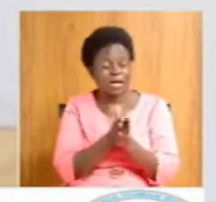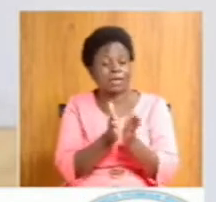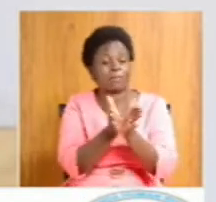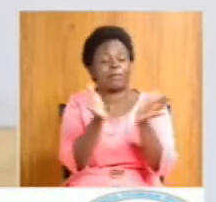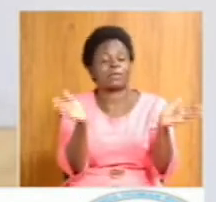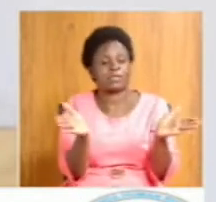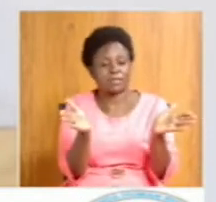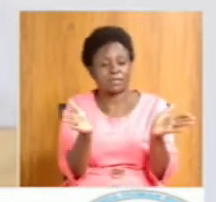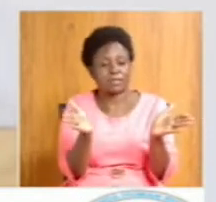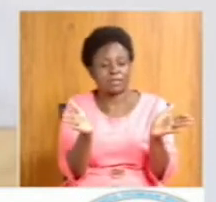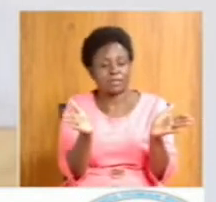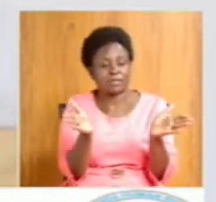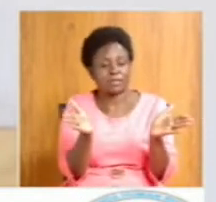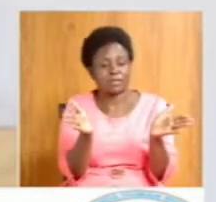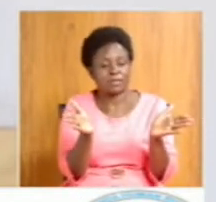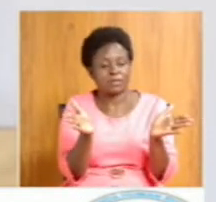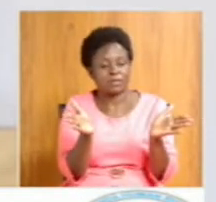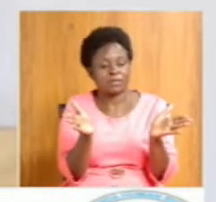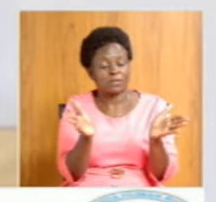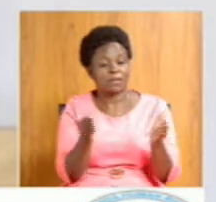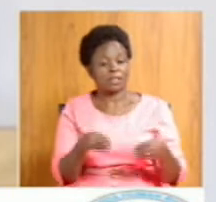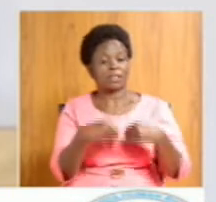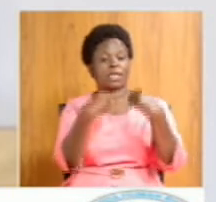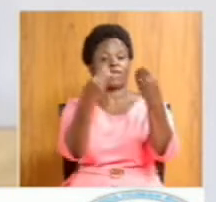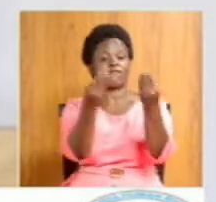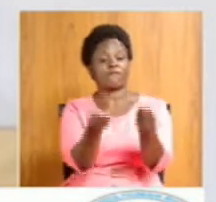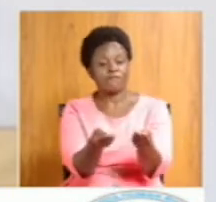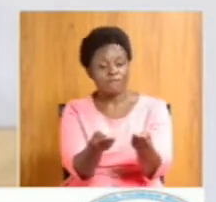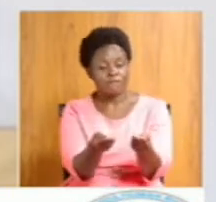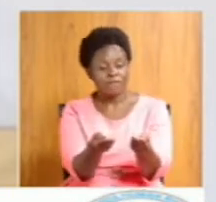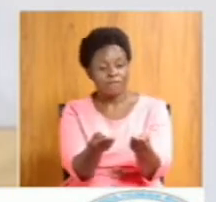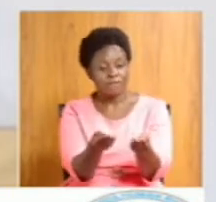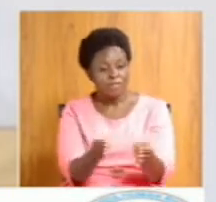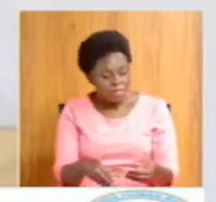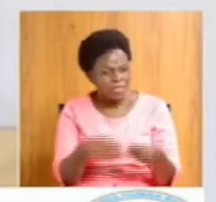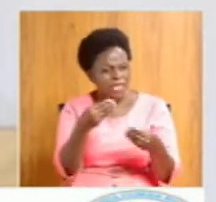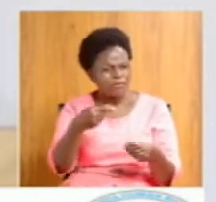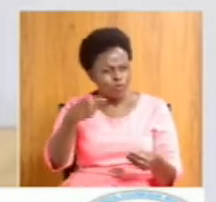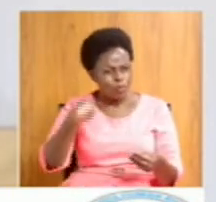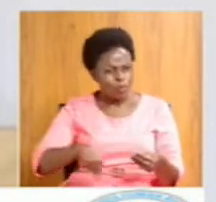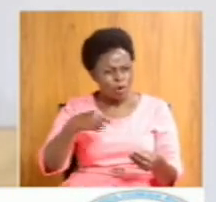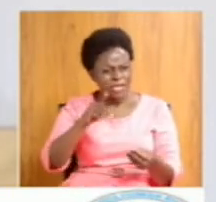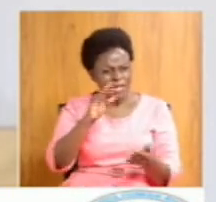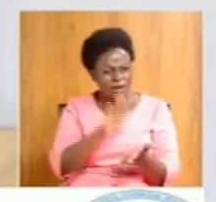So they give you quality data.